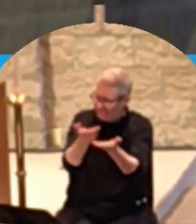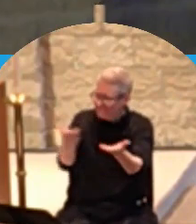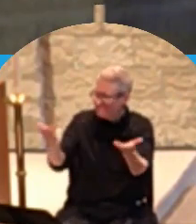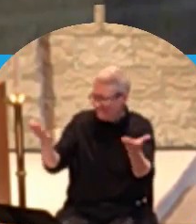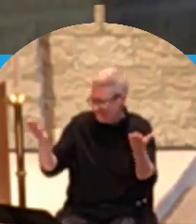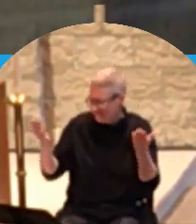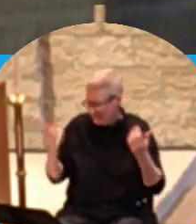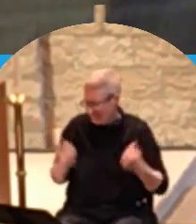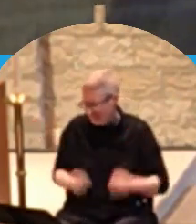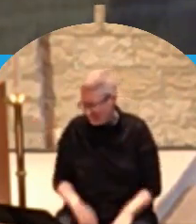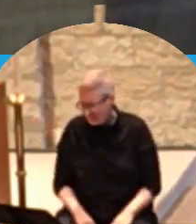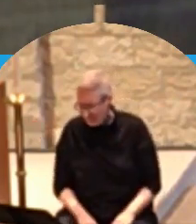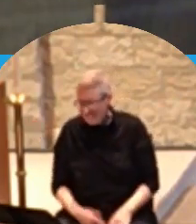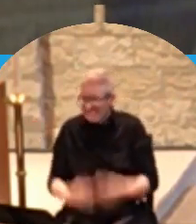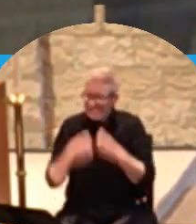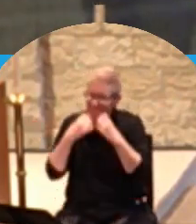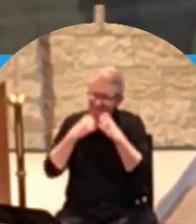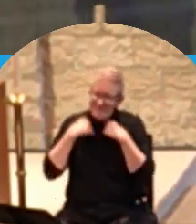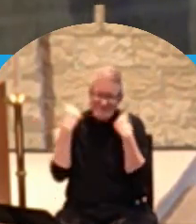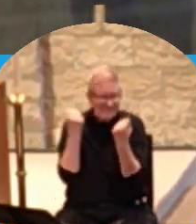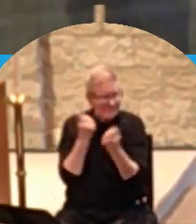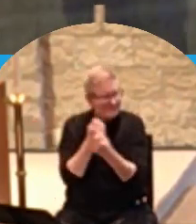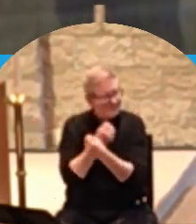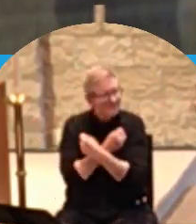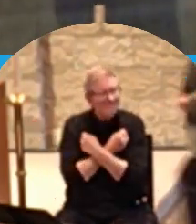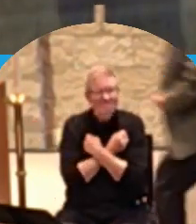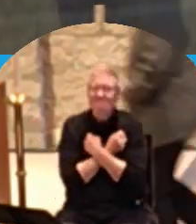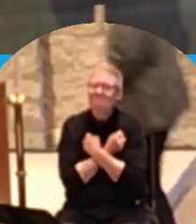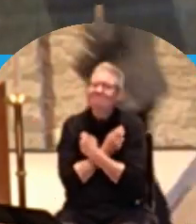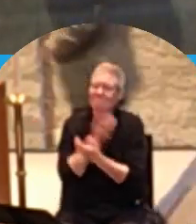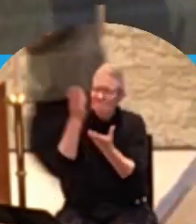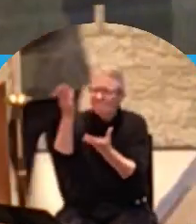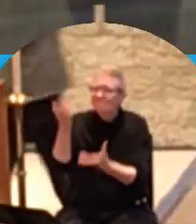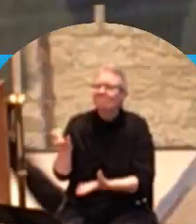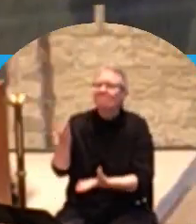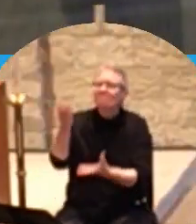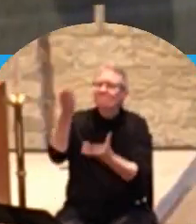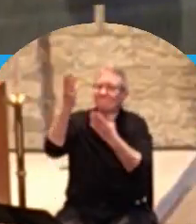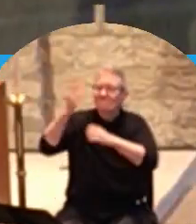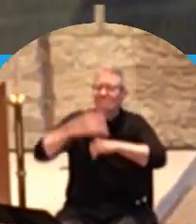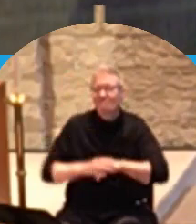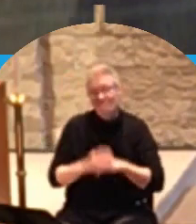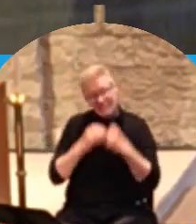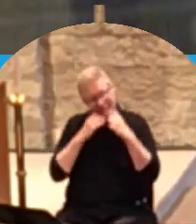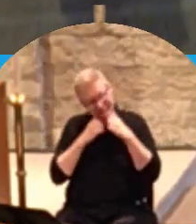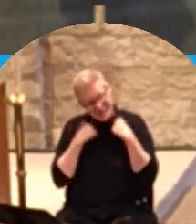are. Sacred love is all that you want.